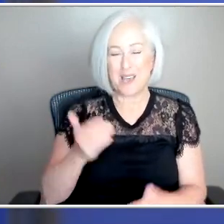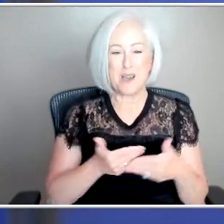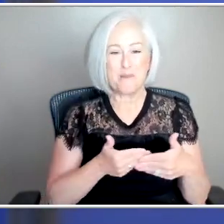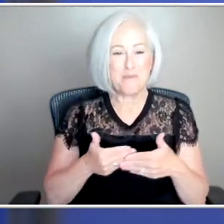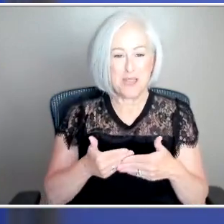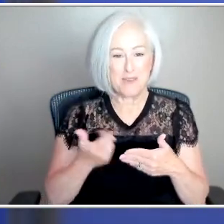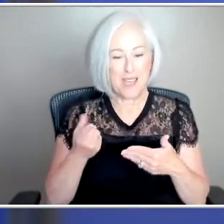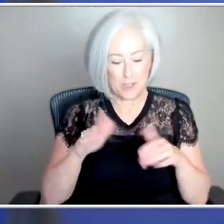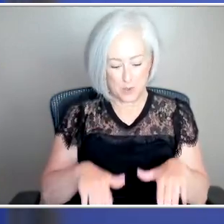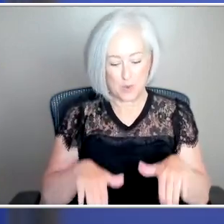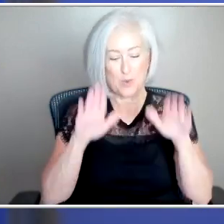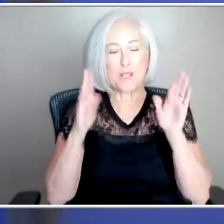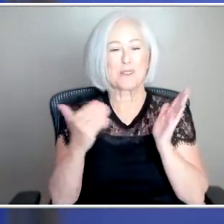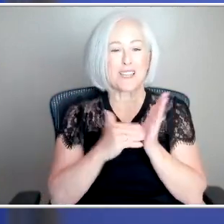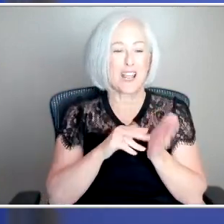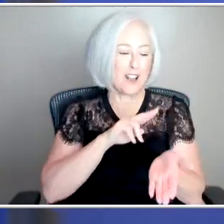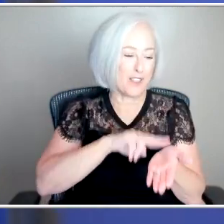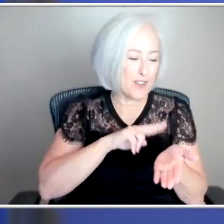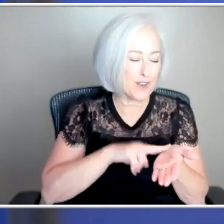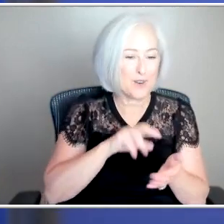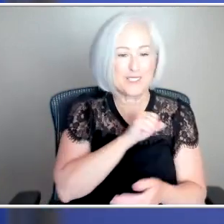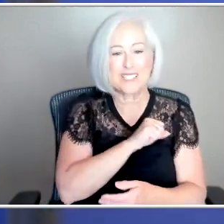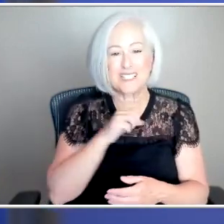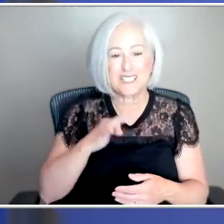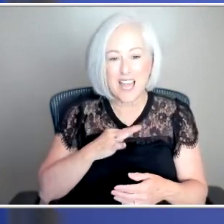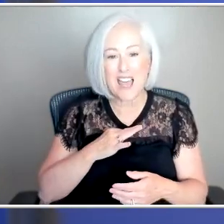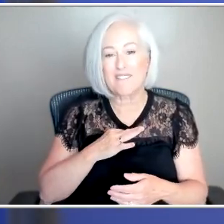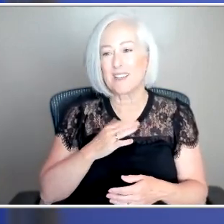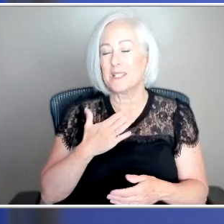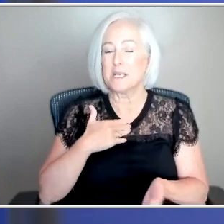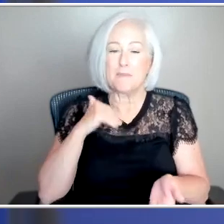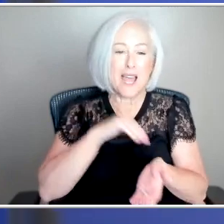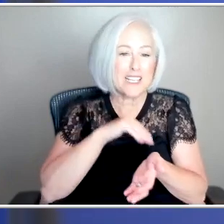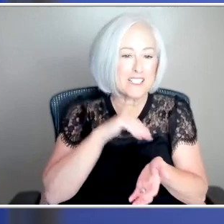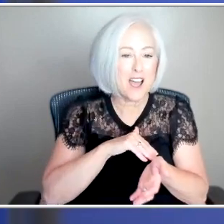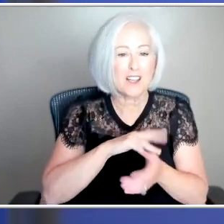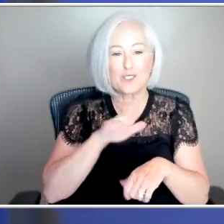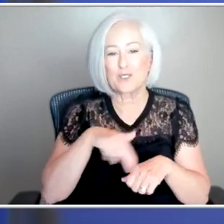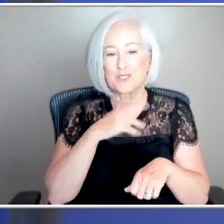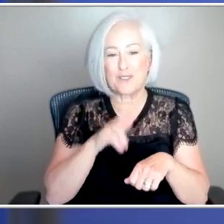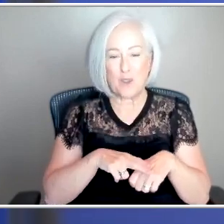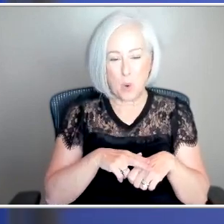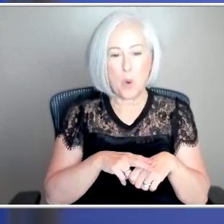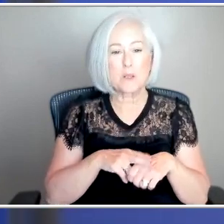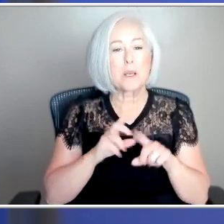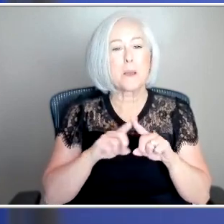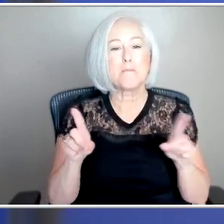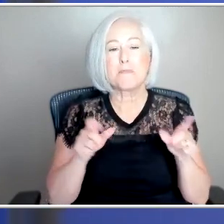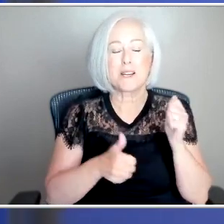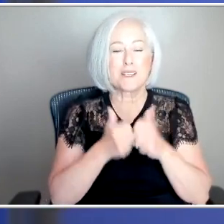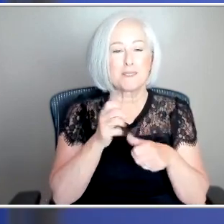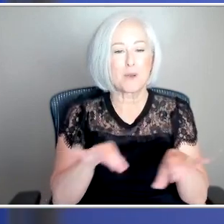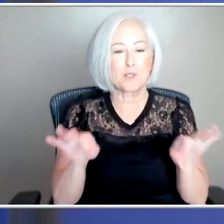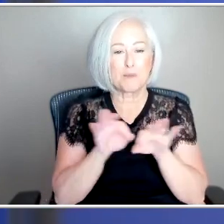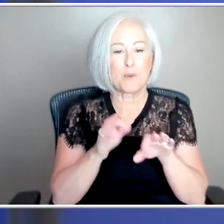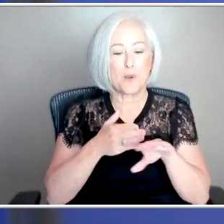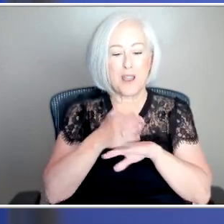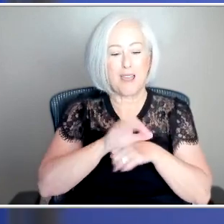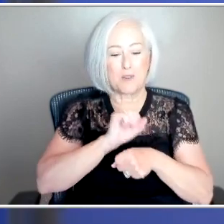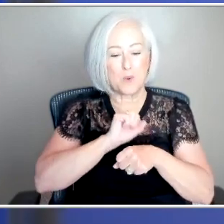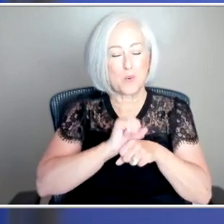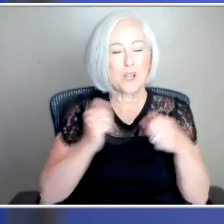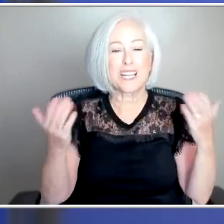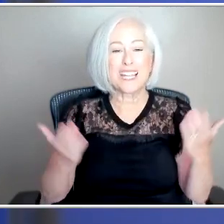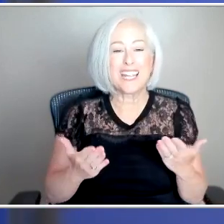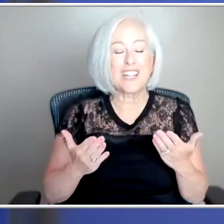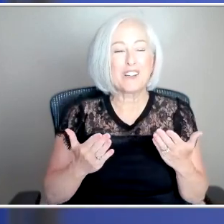nursing staff, the community, my doctors, of course. But the biggest thing, especially after working here, you know, is like really just